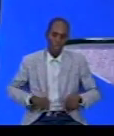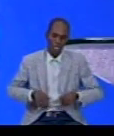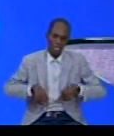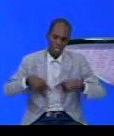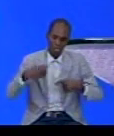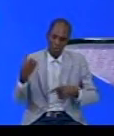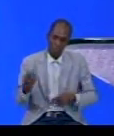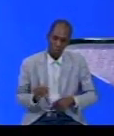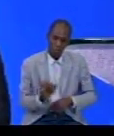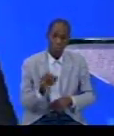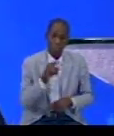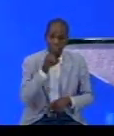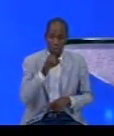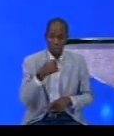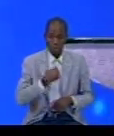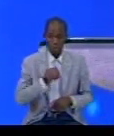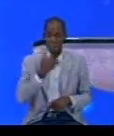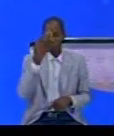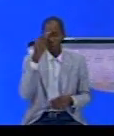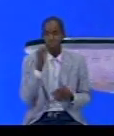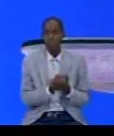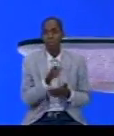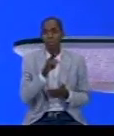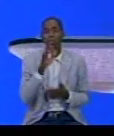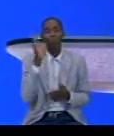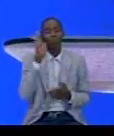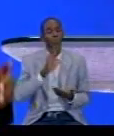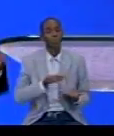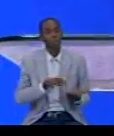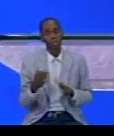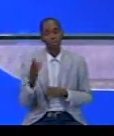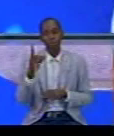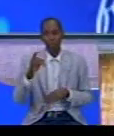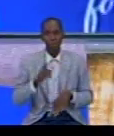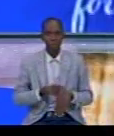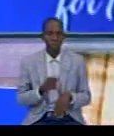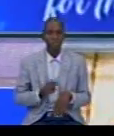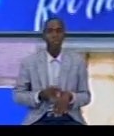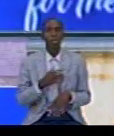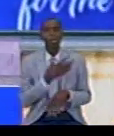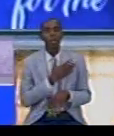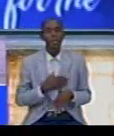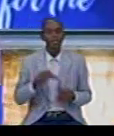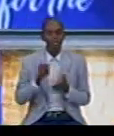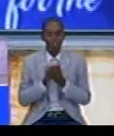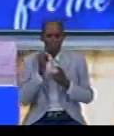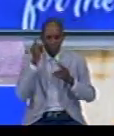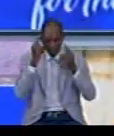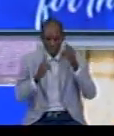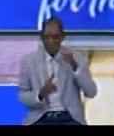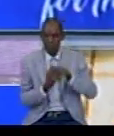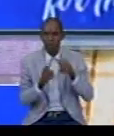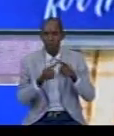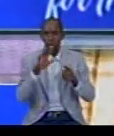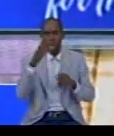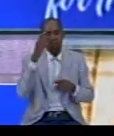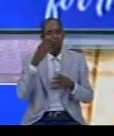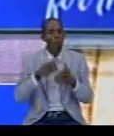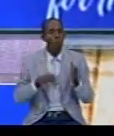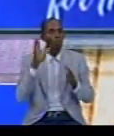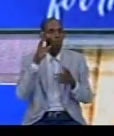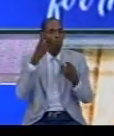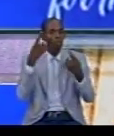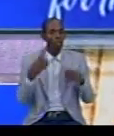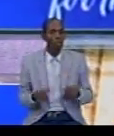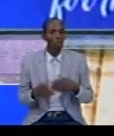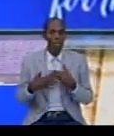are going to depart. And the thought came to your mind, what shall come to pass hereafter? And